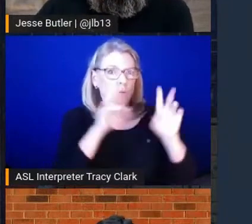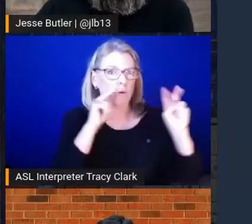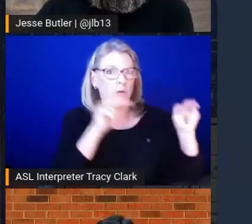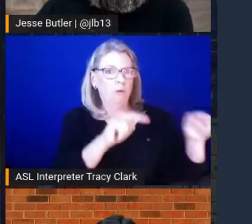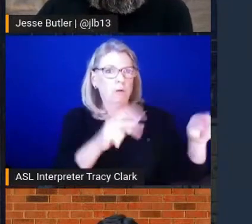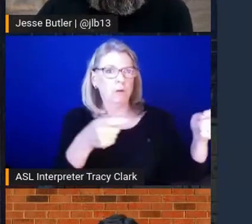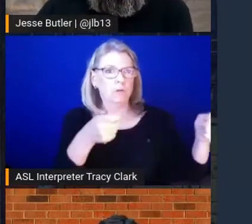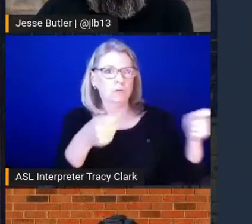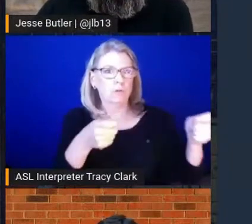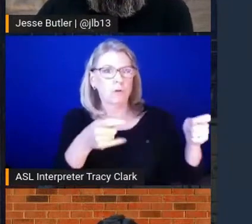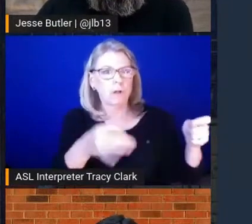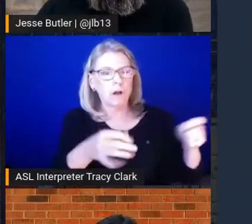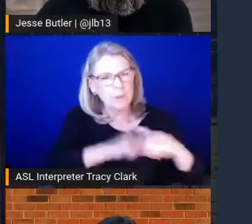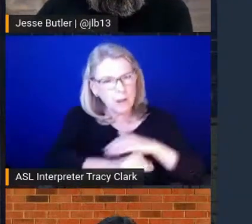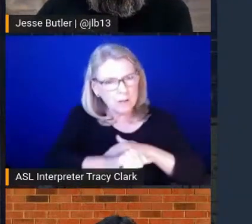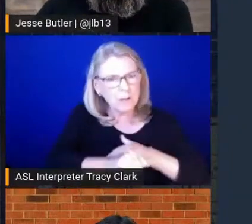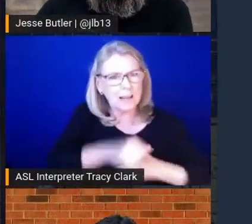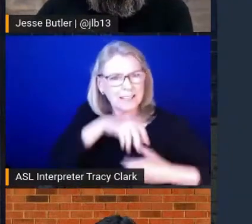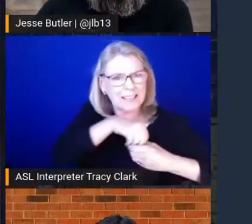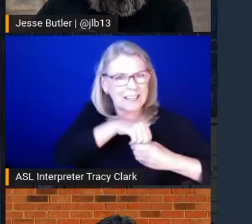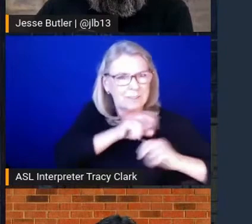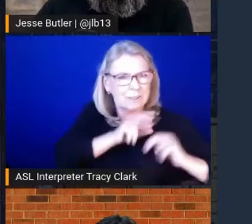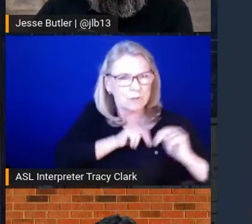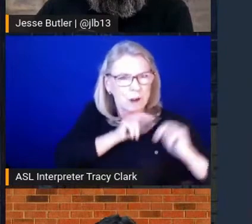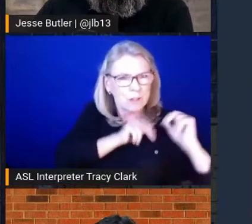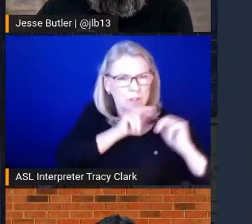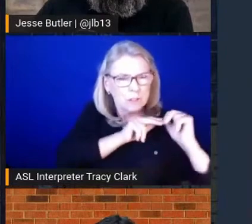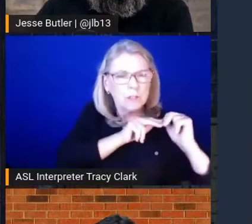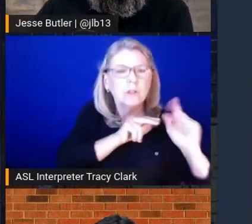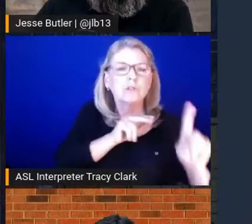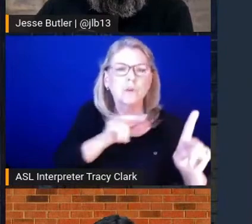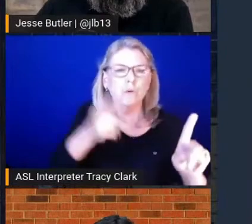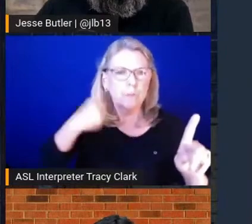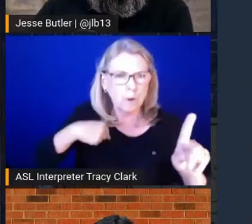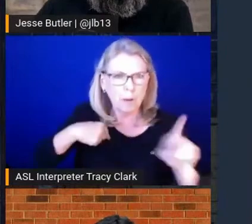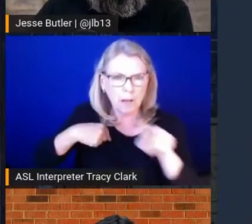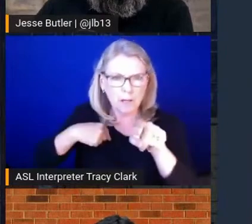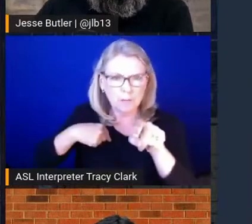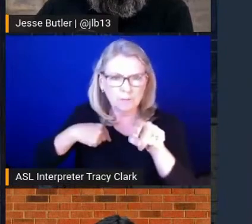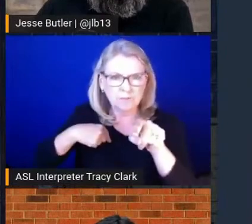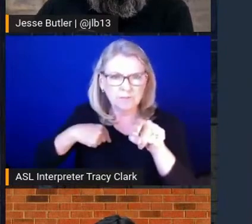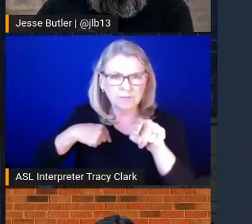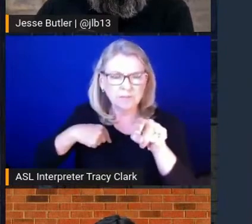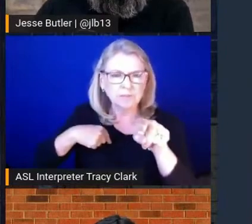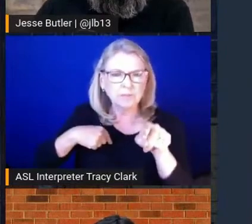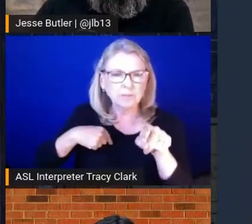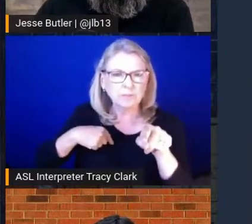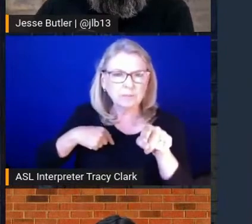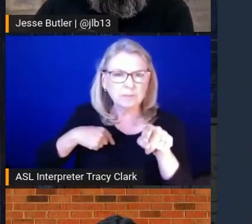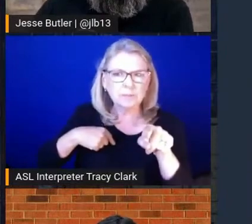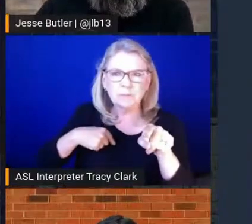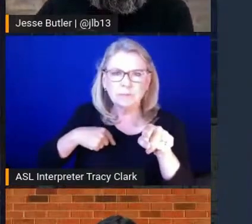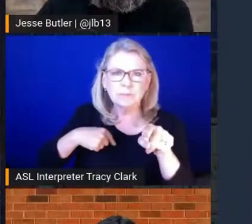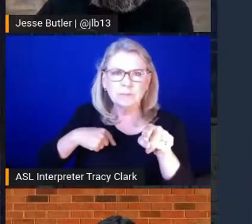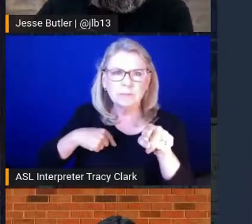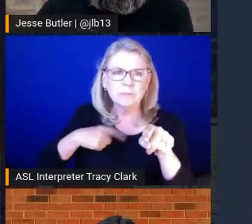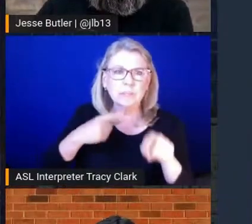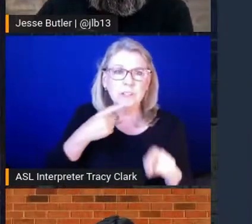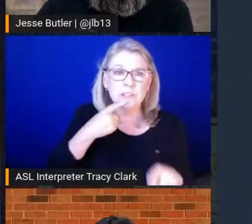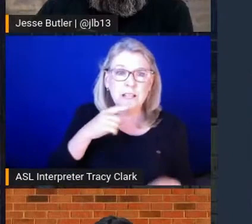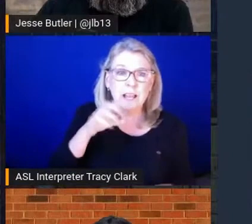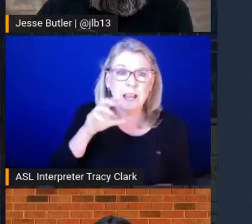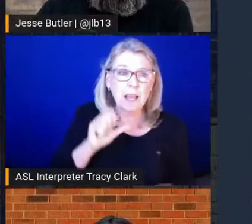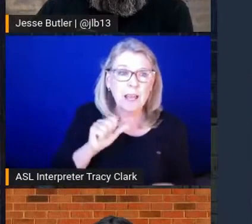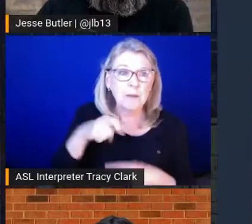So the example we saw before, let me just go back for a sec here. So this thing, you can see that the API that this exposes